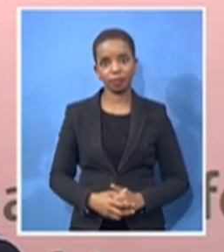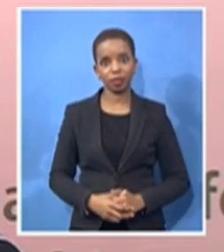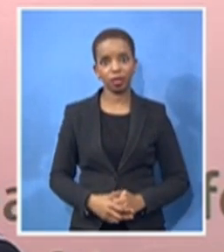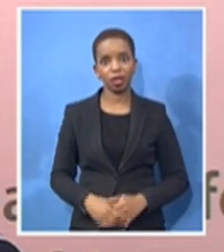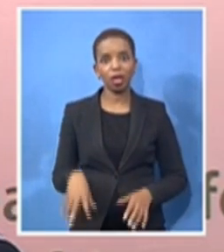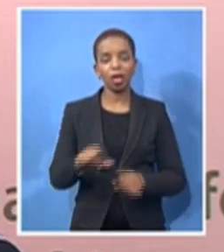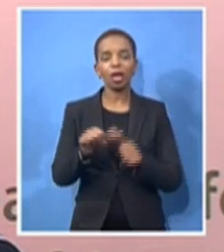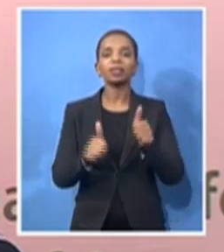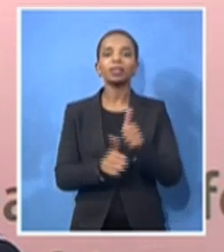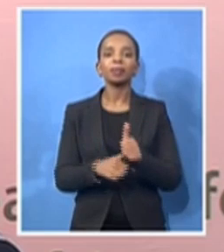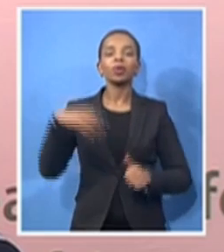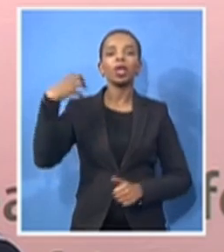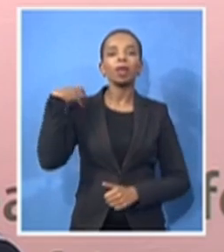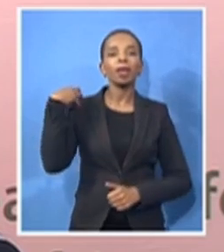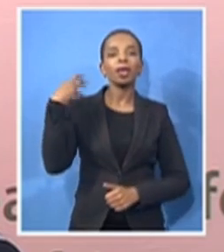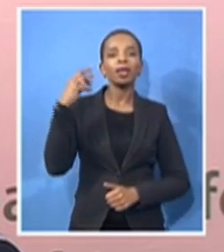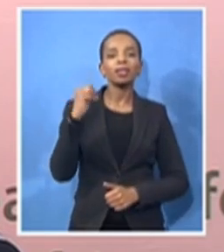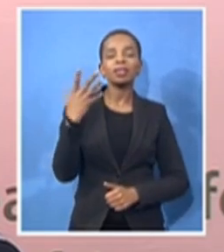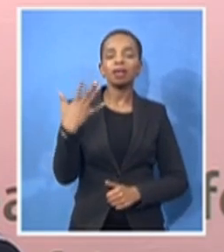Dr. Joe Phaahla,